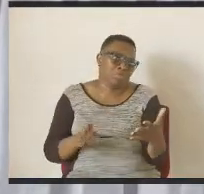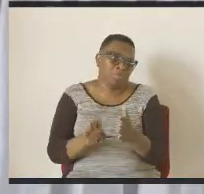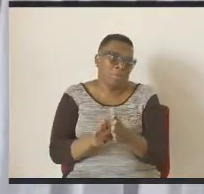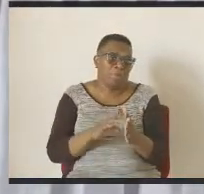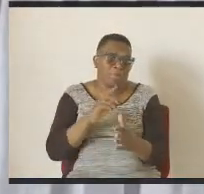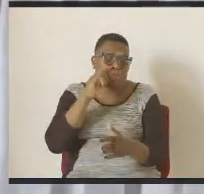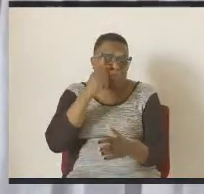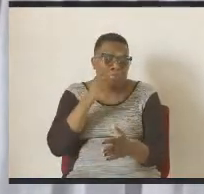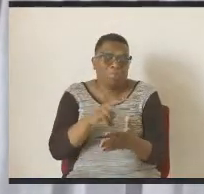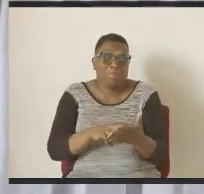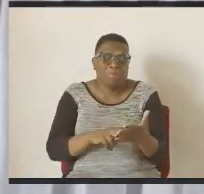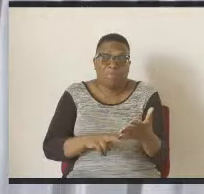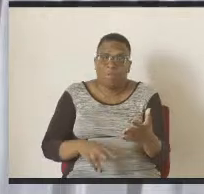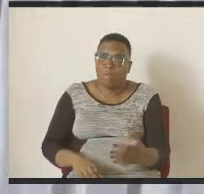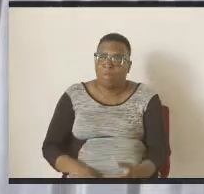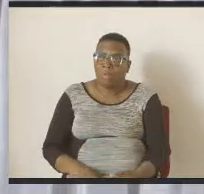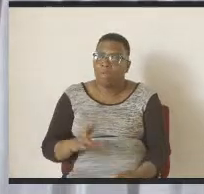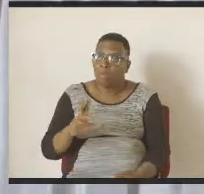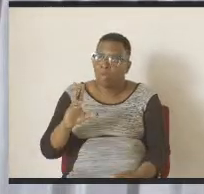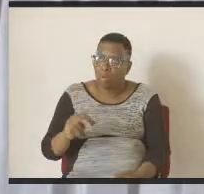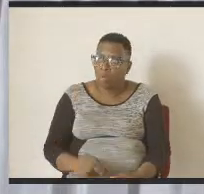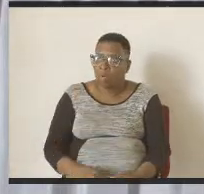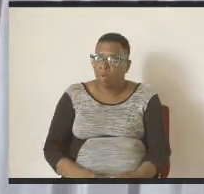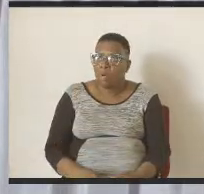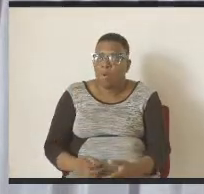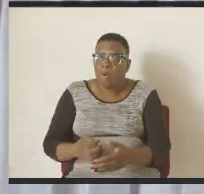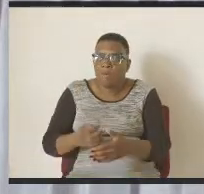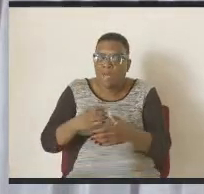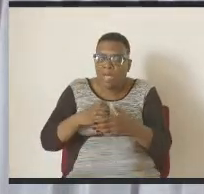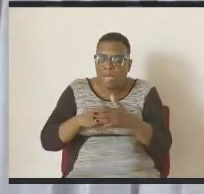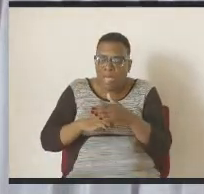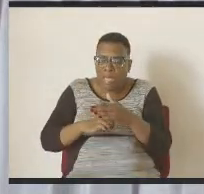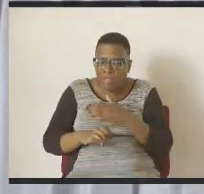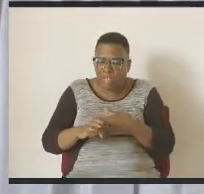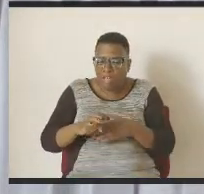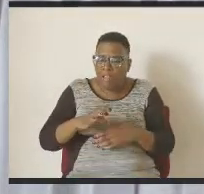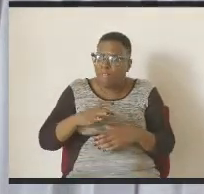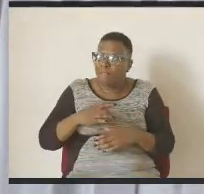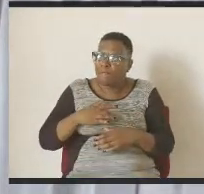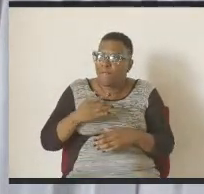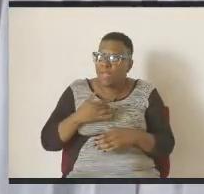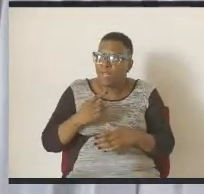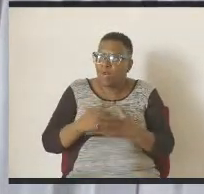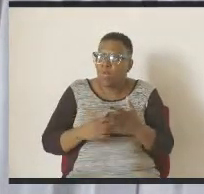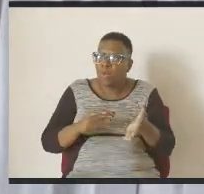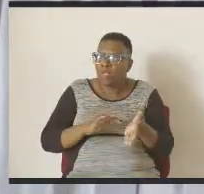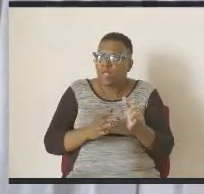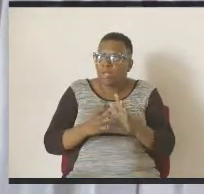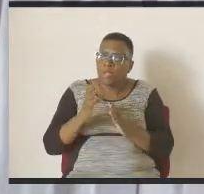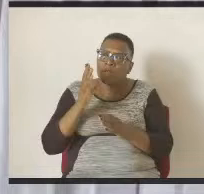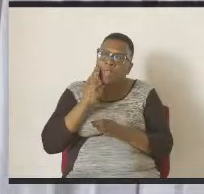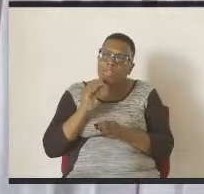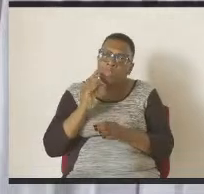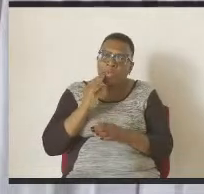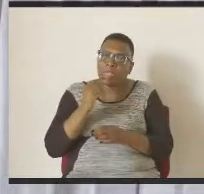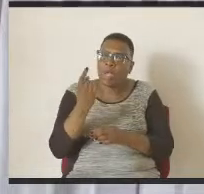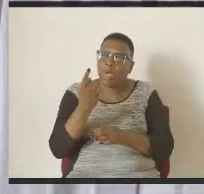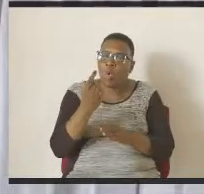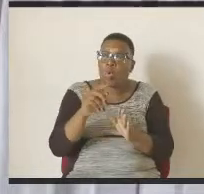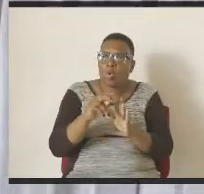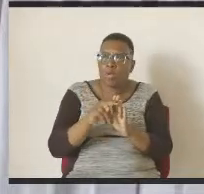we have to seek to identify, to enter into what Jesus was experiencing in that